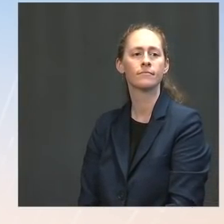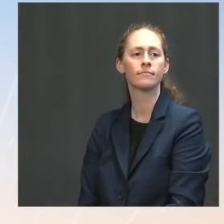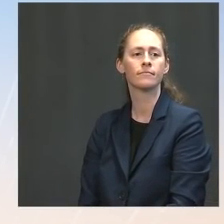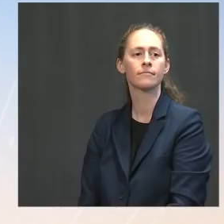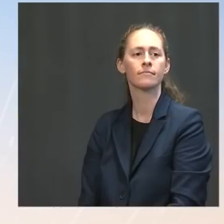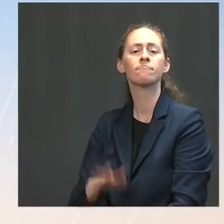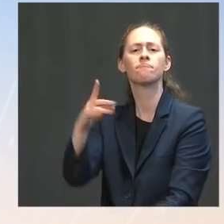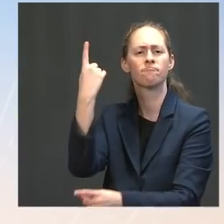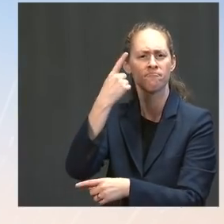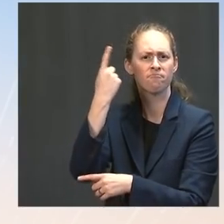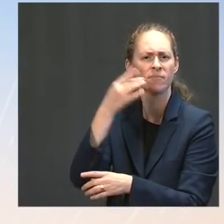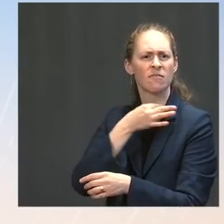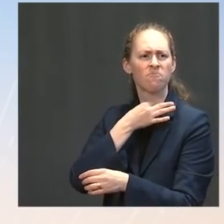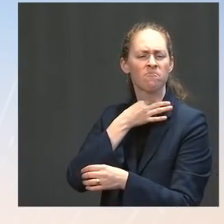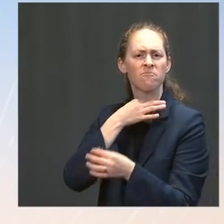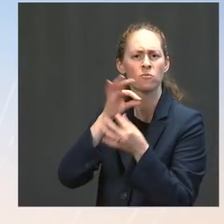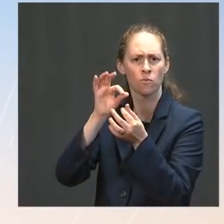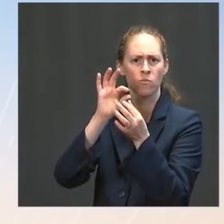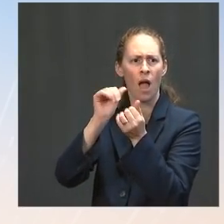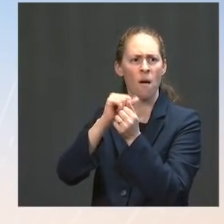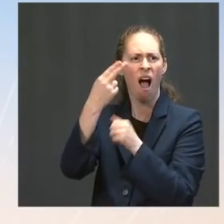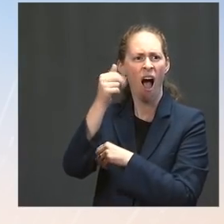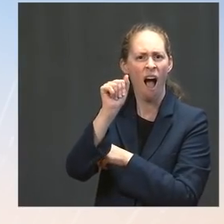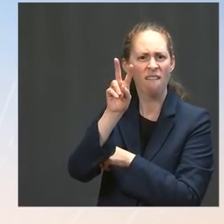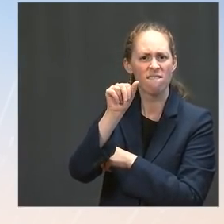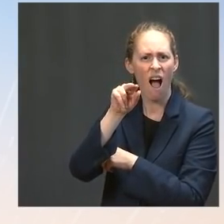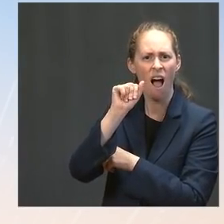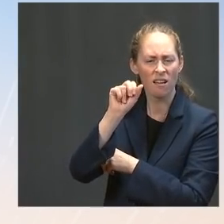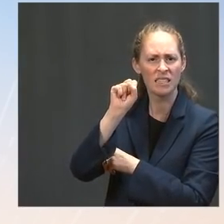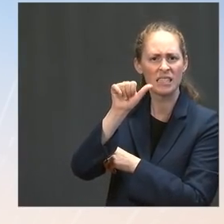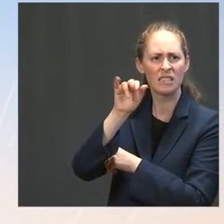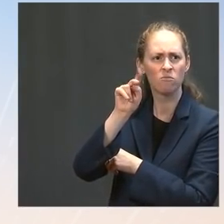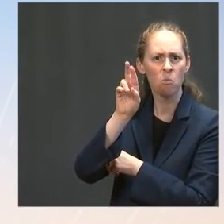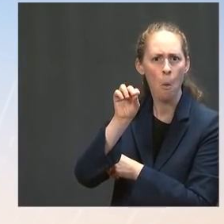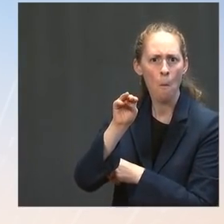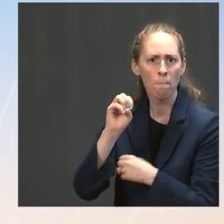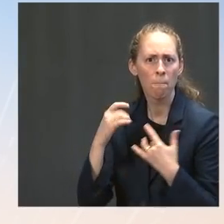globe with tens of thousands of Afghans sitting for